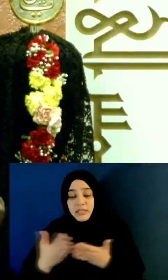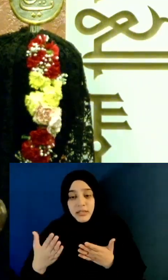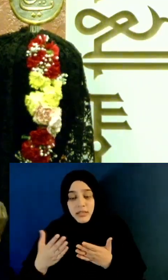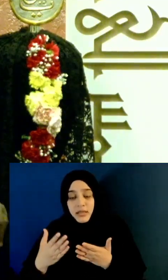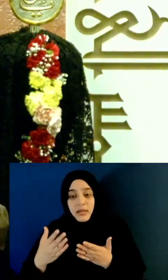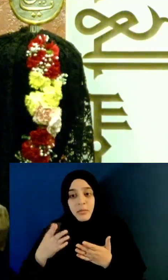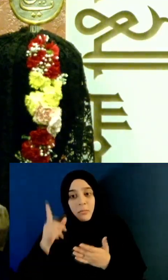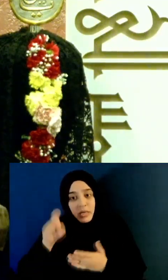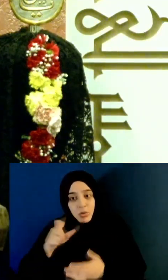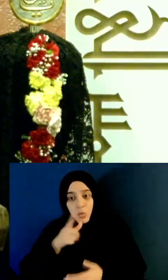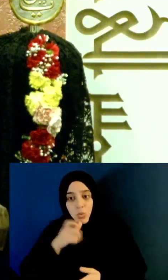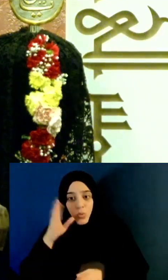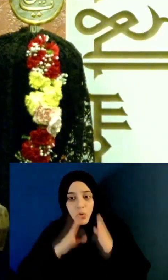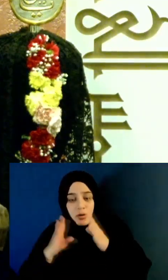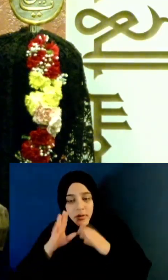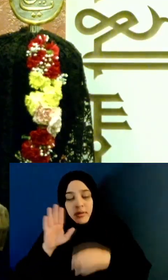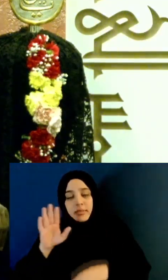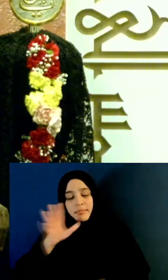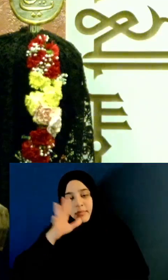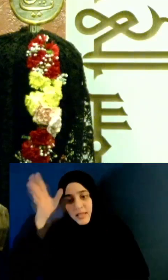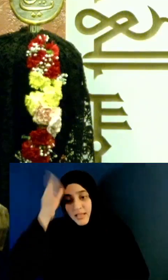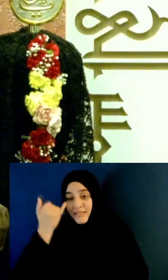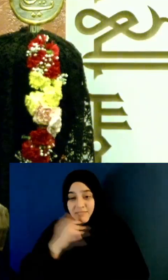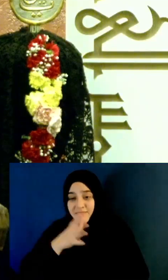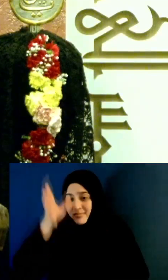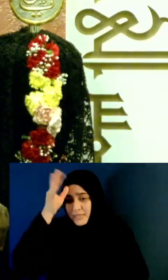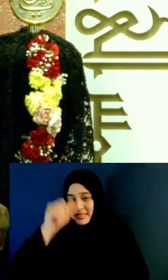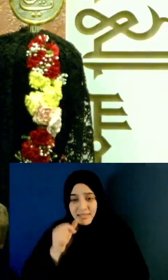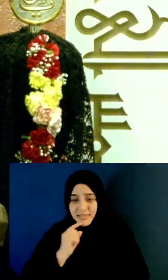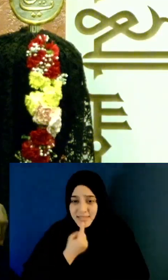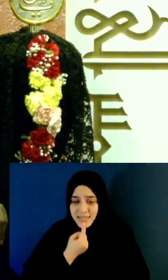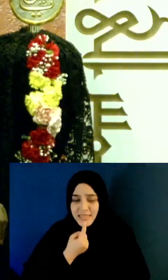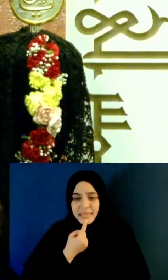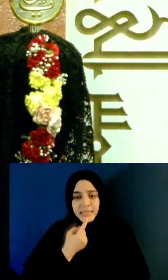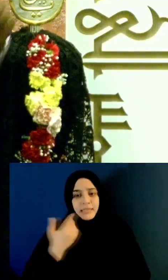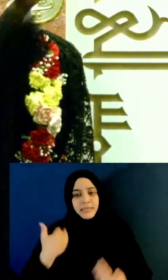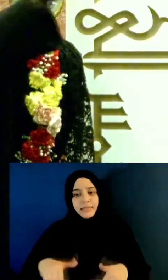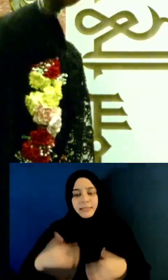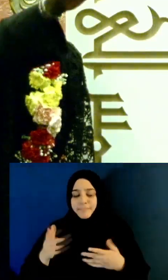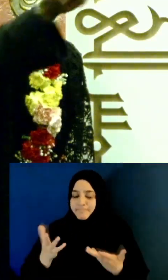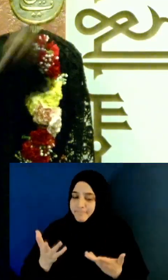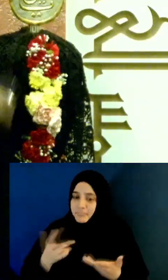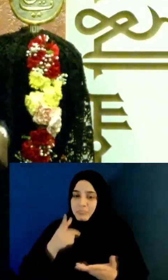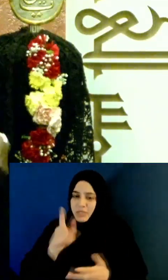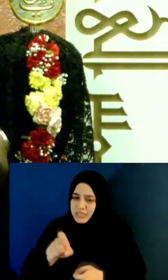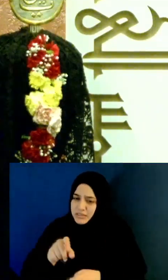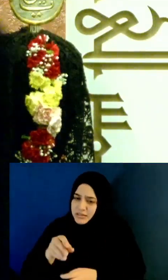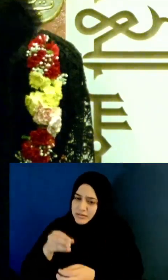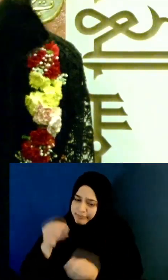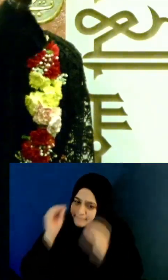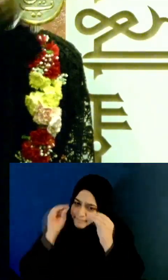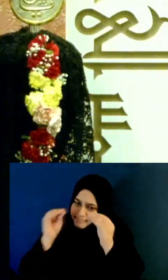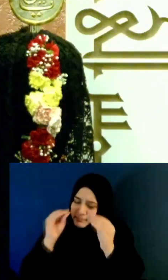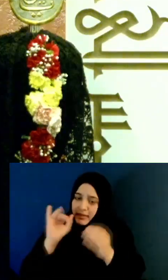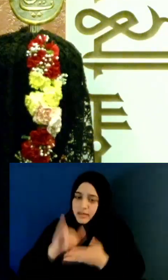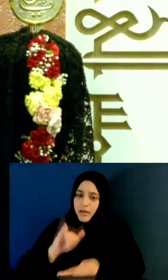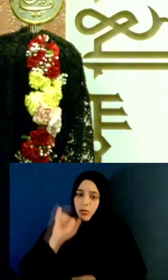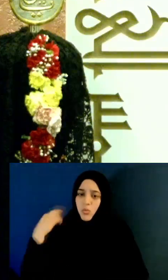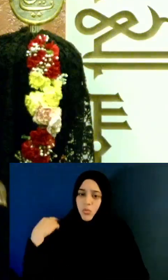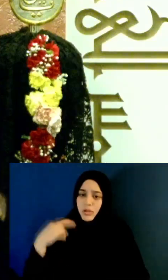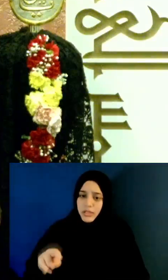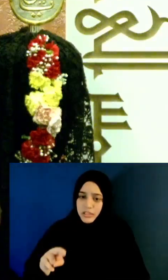serious. Instill that religious identity in them. Home, mosque. Home,